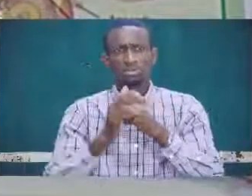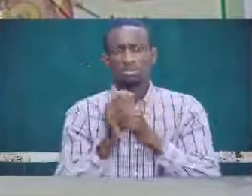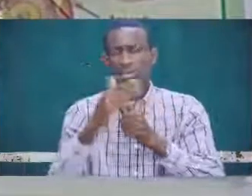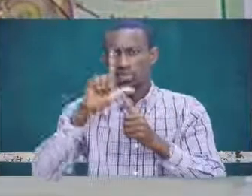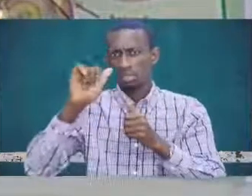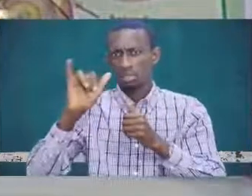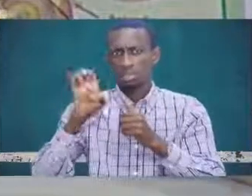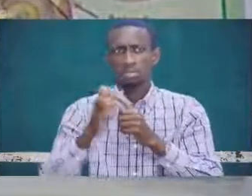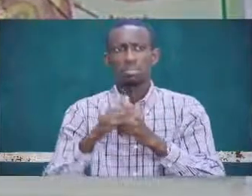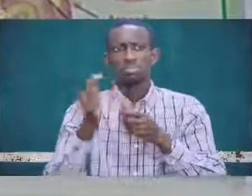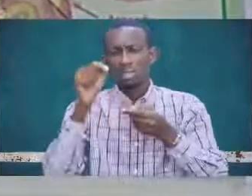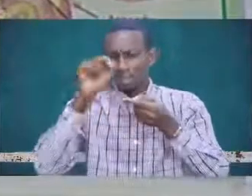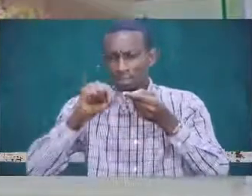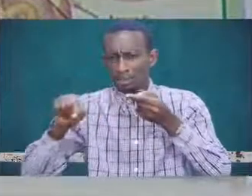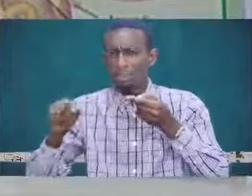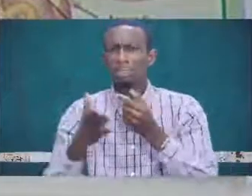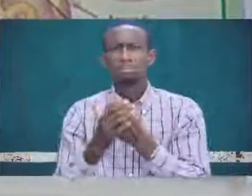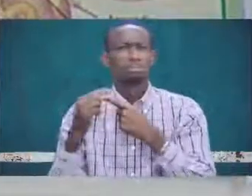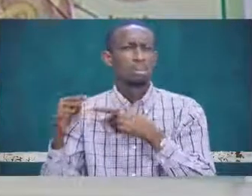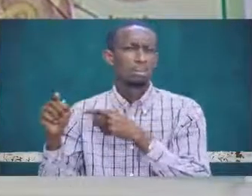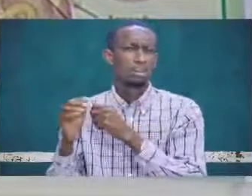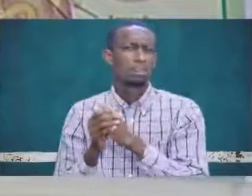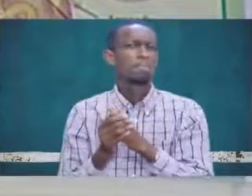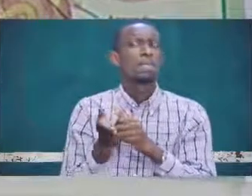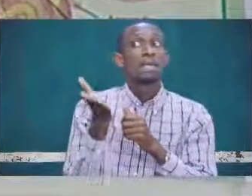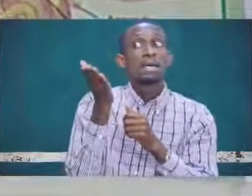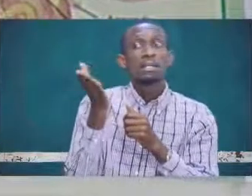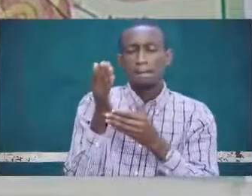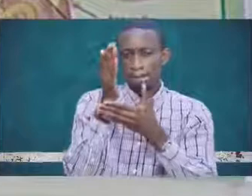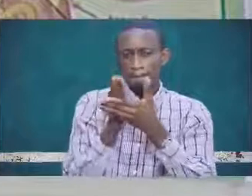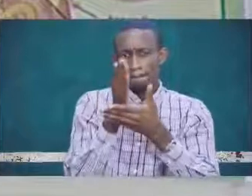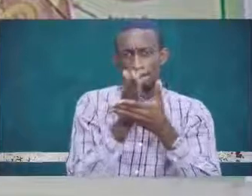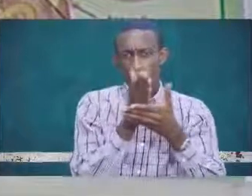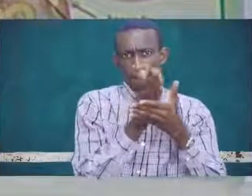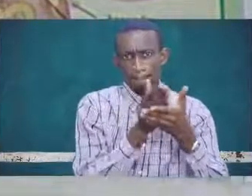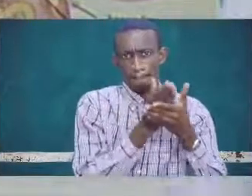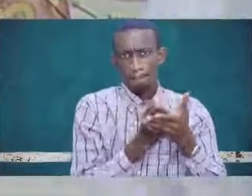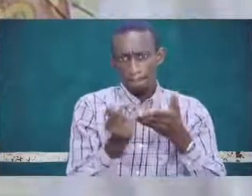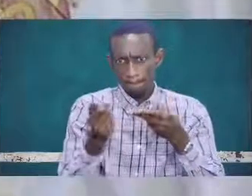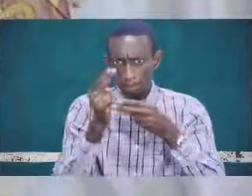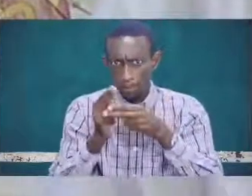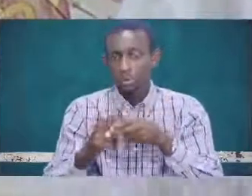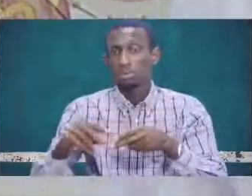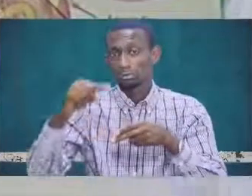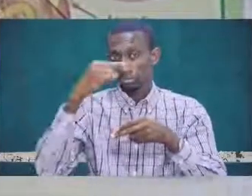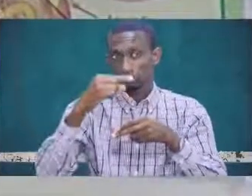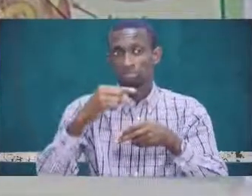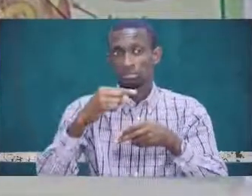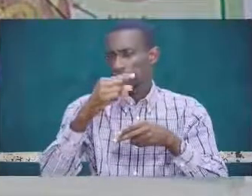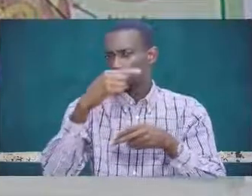what you call maceraries and etc. So these are the part that makes what you call the gastric gland. I can